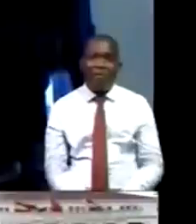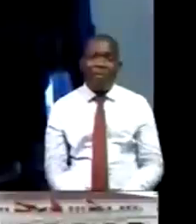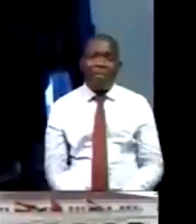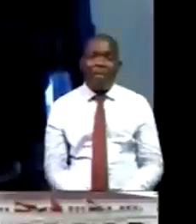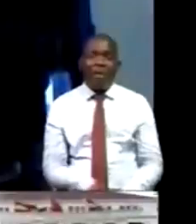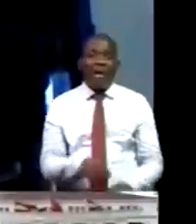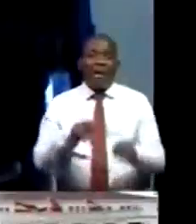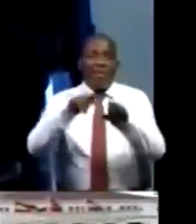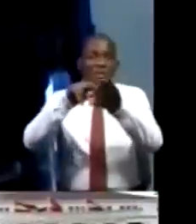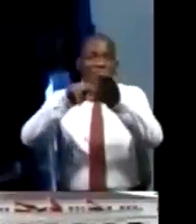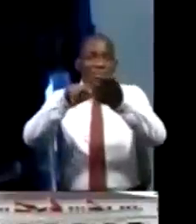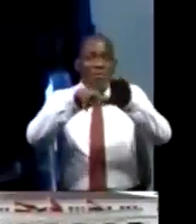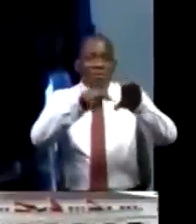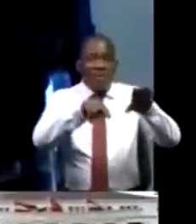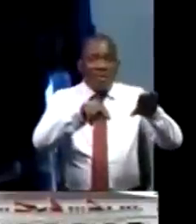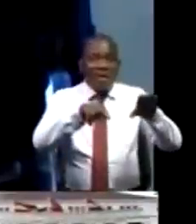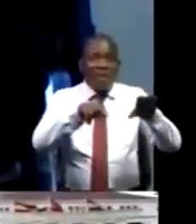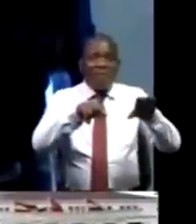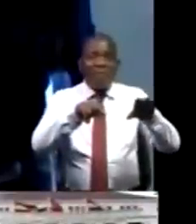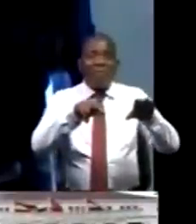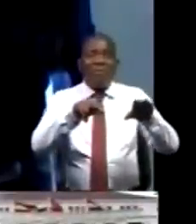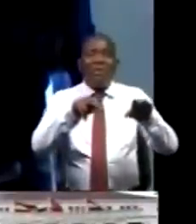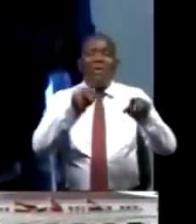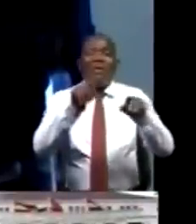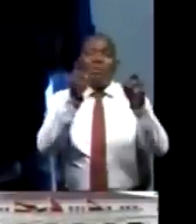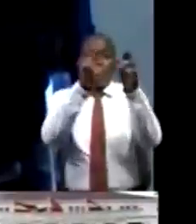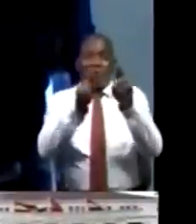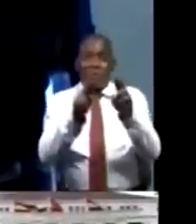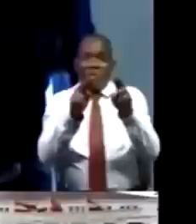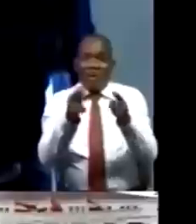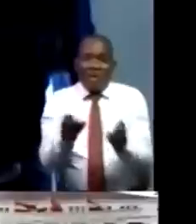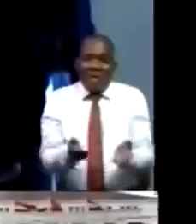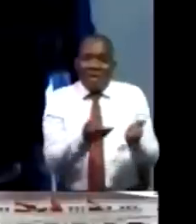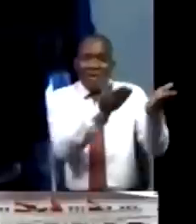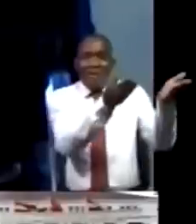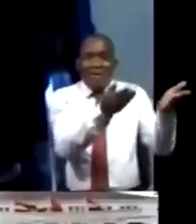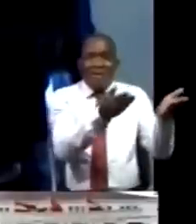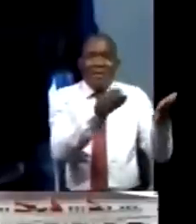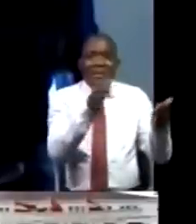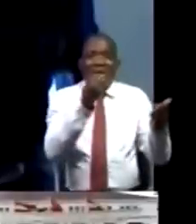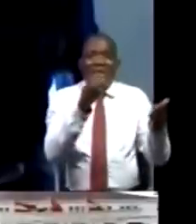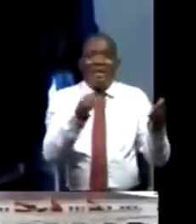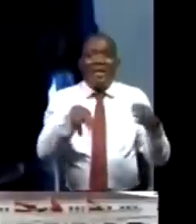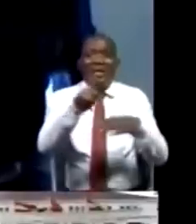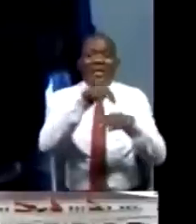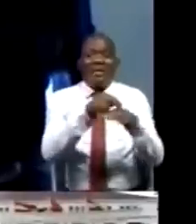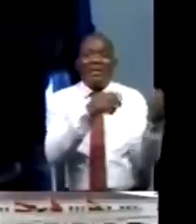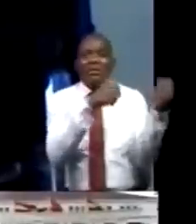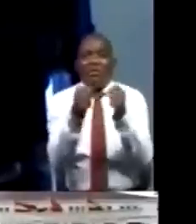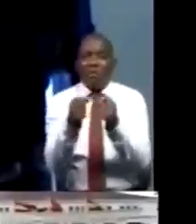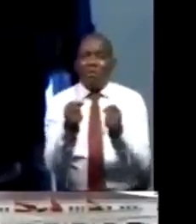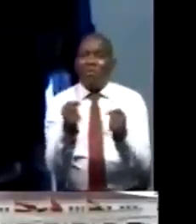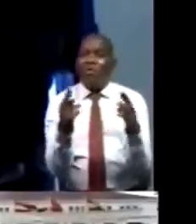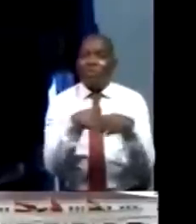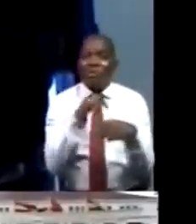the regional results as submitted to the strong room should not just